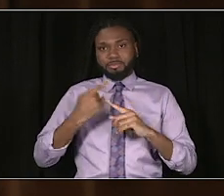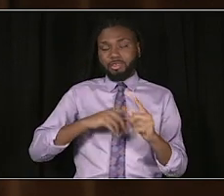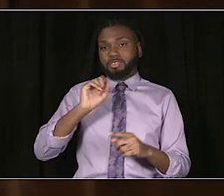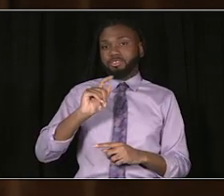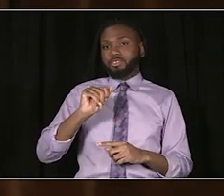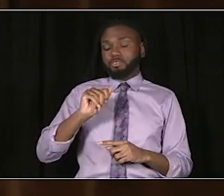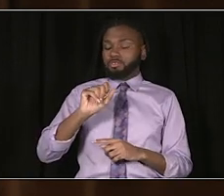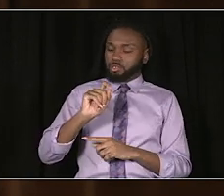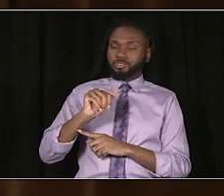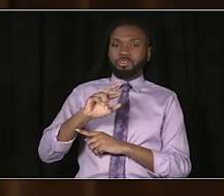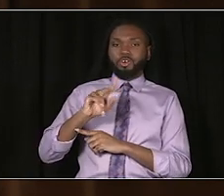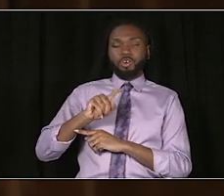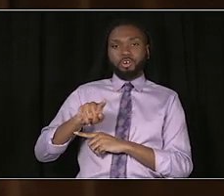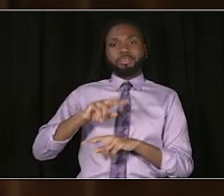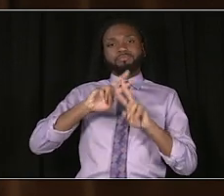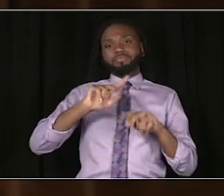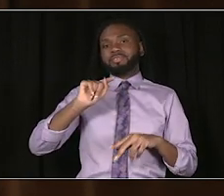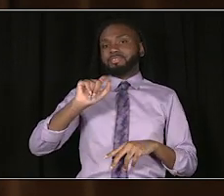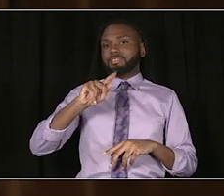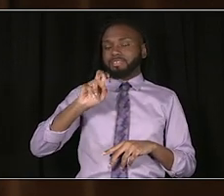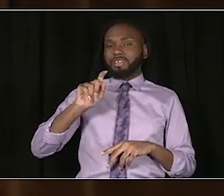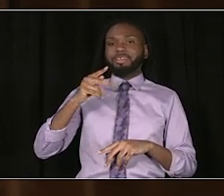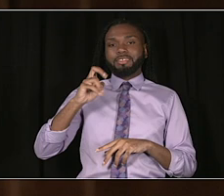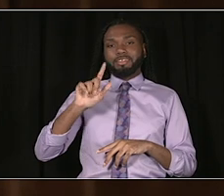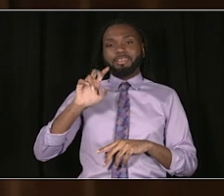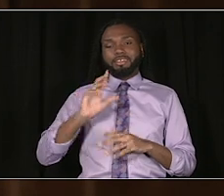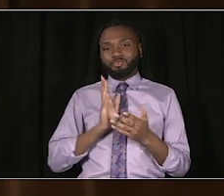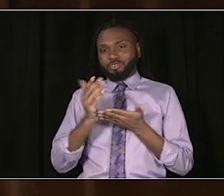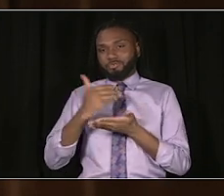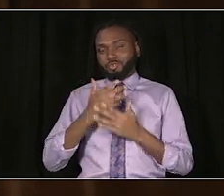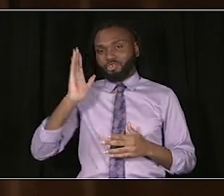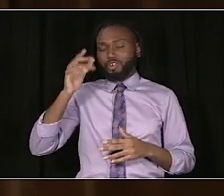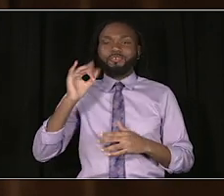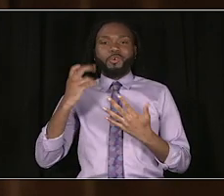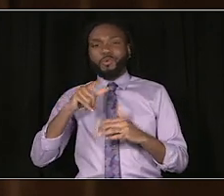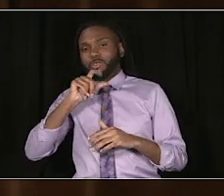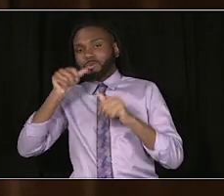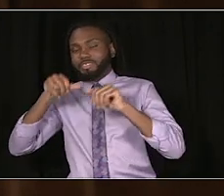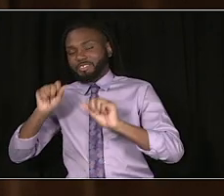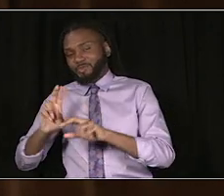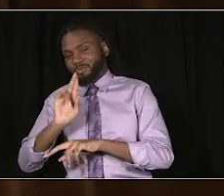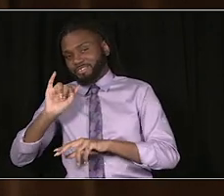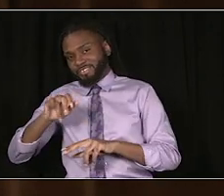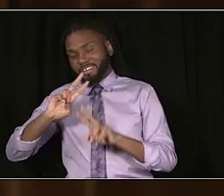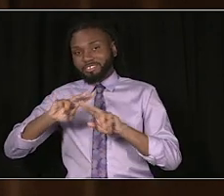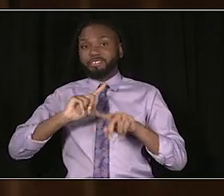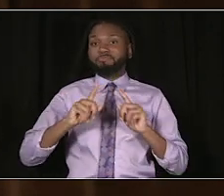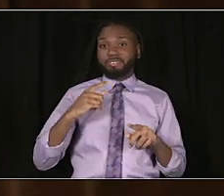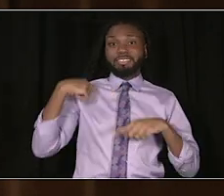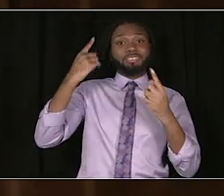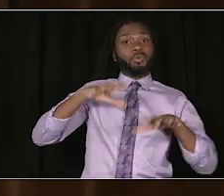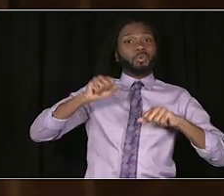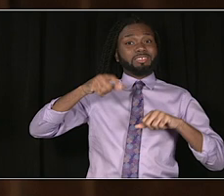Starz Take the Lead Transparency Talk. That's hashtag take the lead if you want to tweet. Starz has hosted these talks since